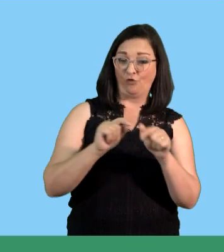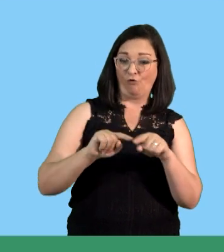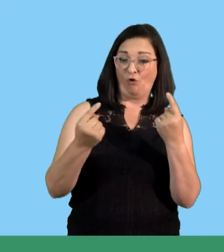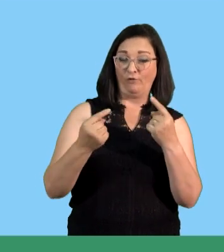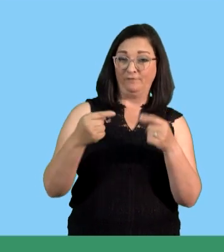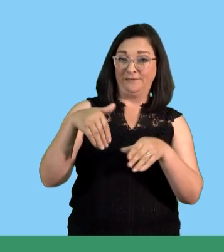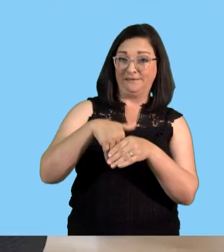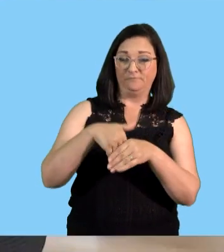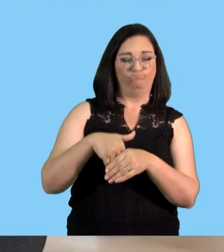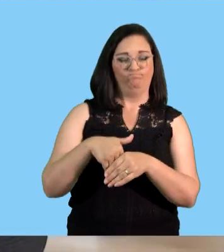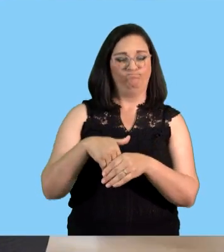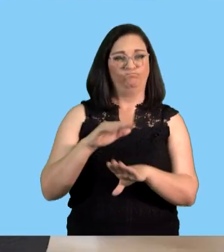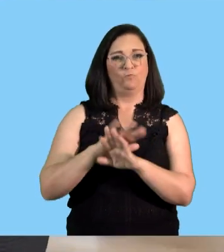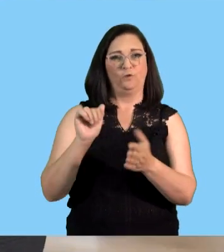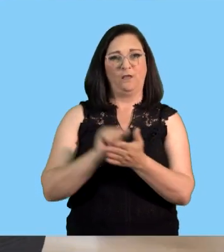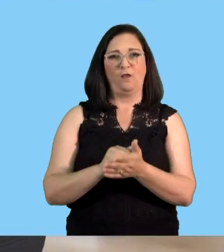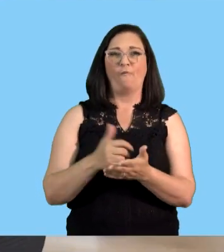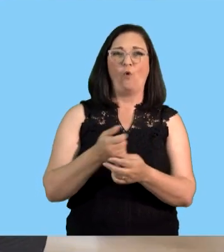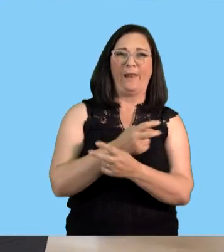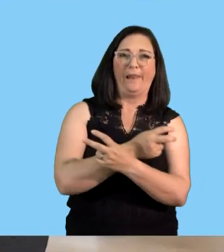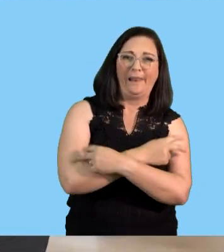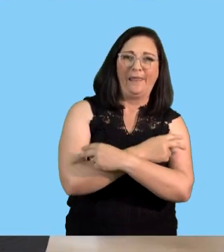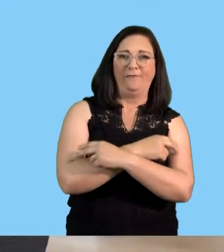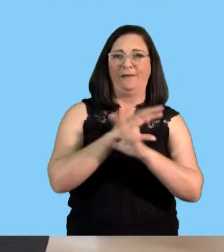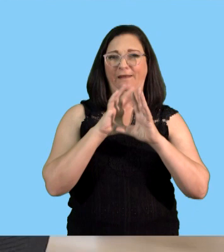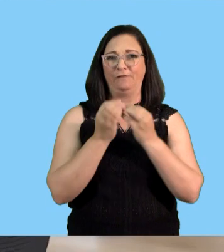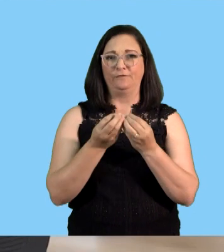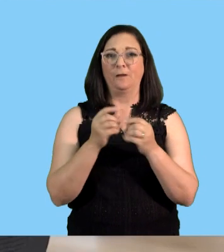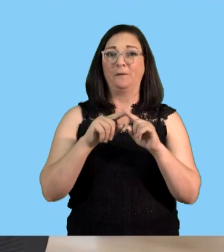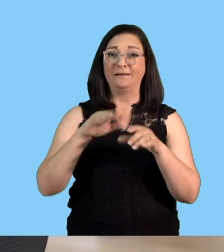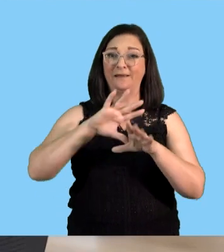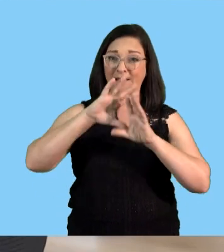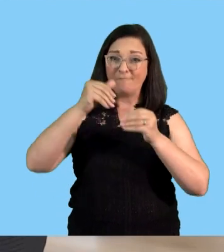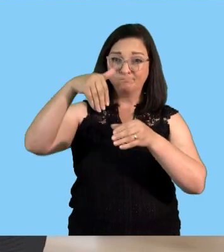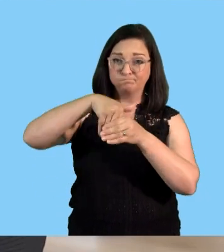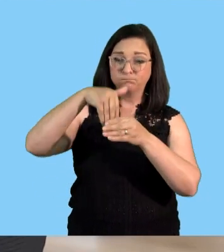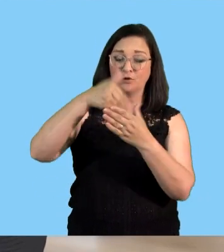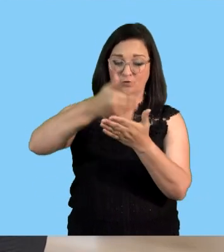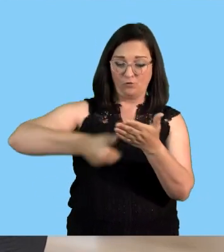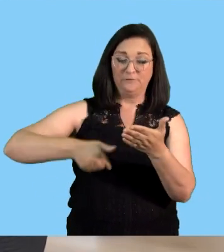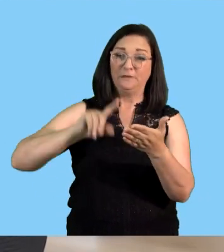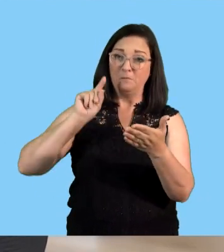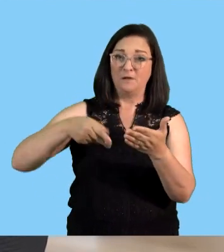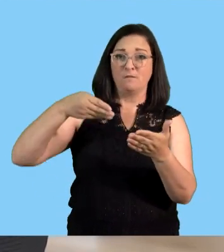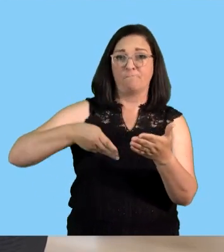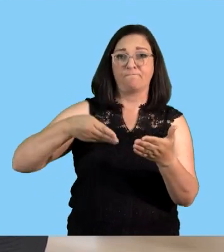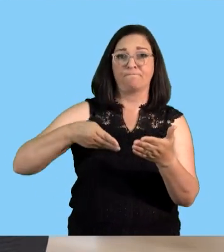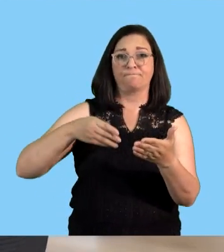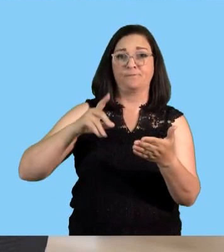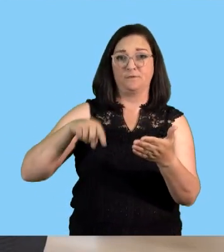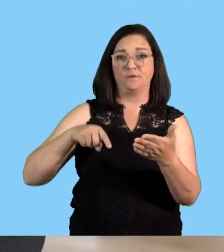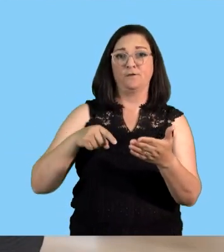Employment Act. Remember, it speaks about the types of leaves and all that. So whatever requirements that are going to be stated here, they must